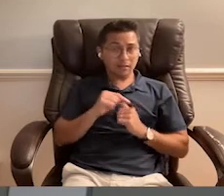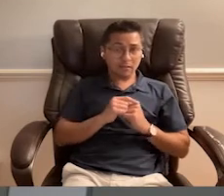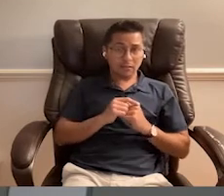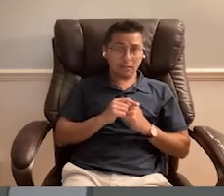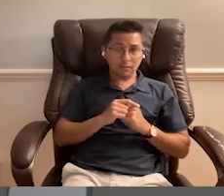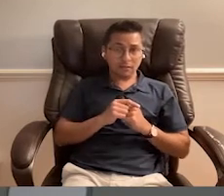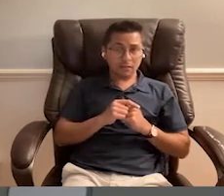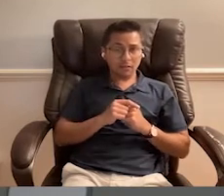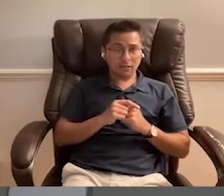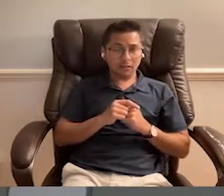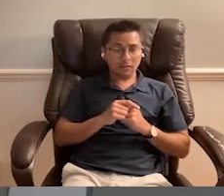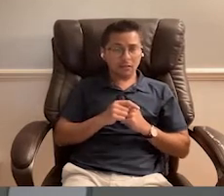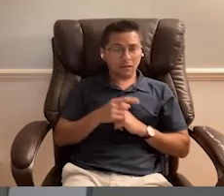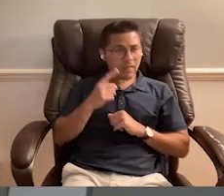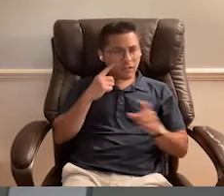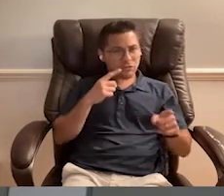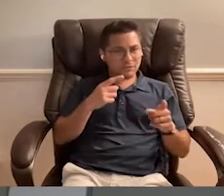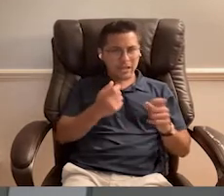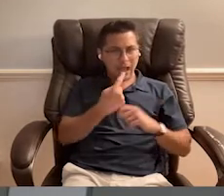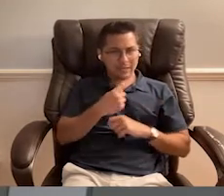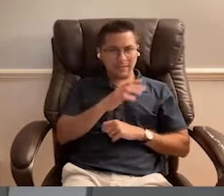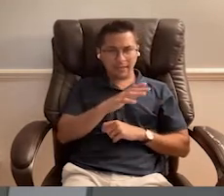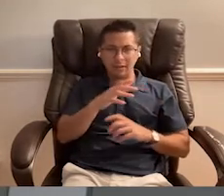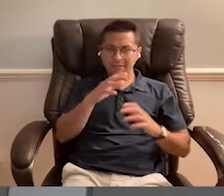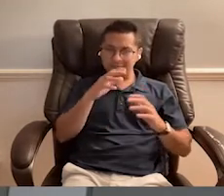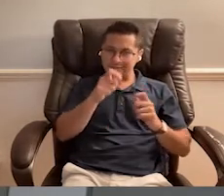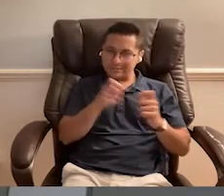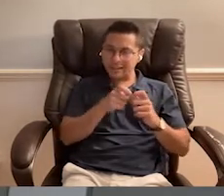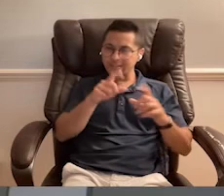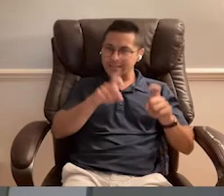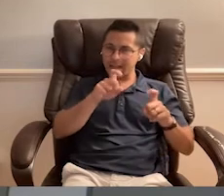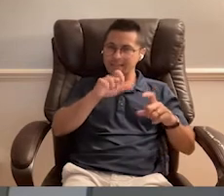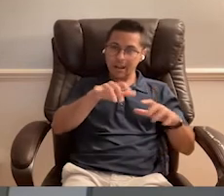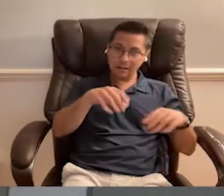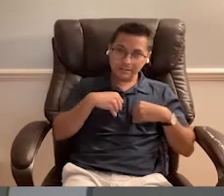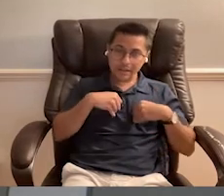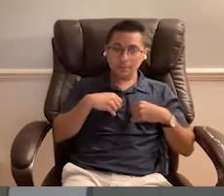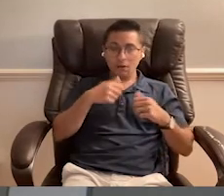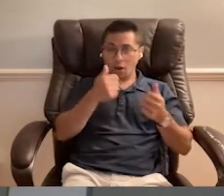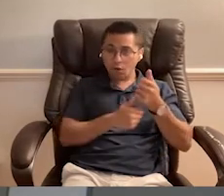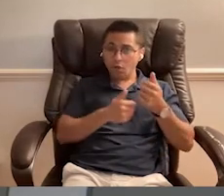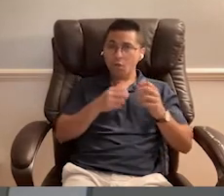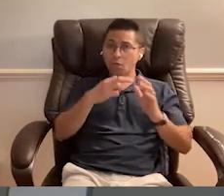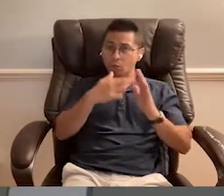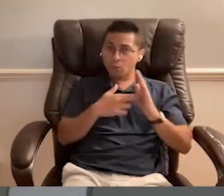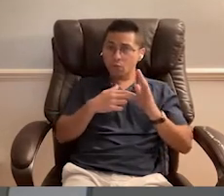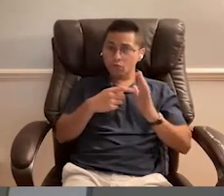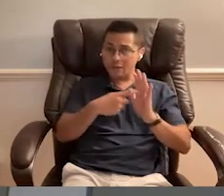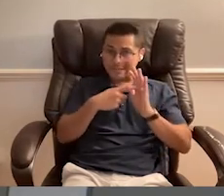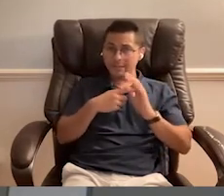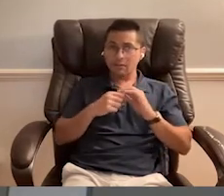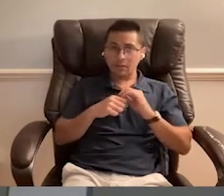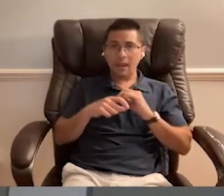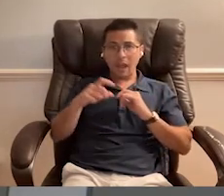have, we will look at. It has to, actually, I'm asking, there are designated tests that are accepted under